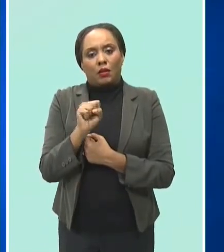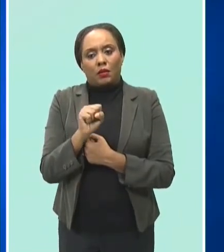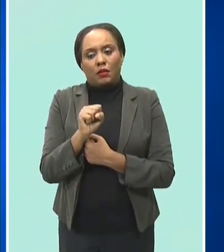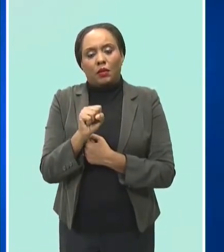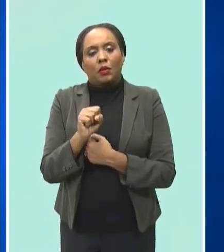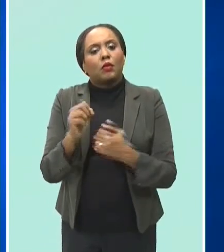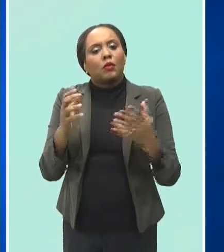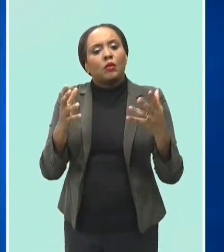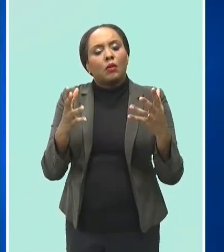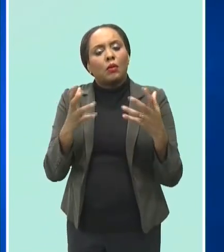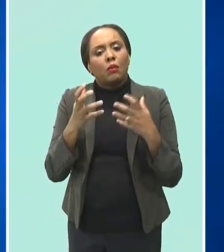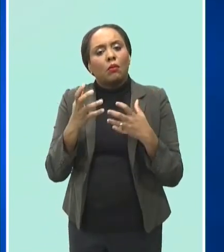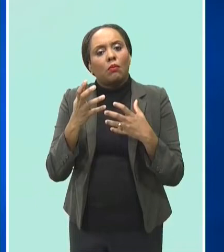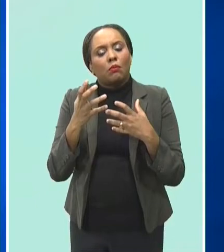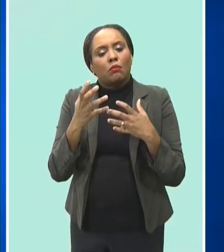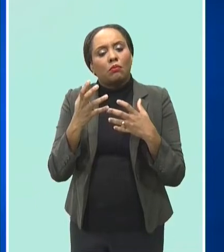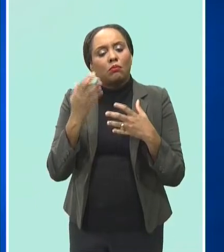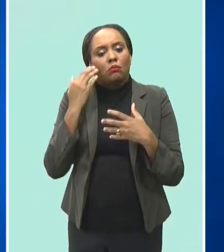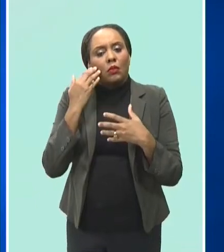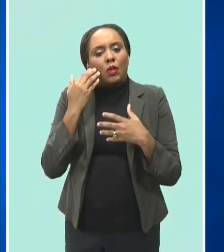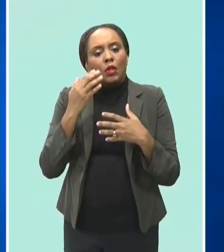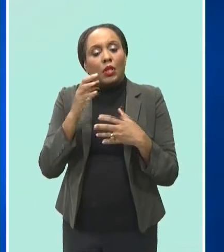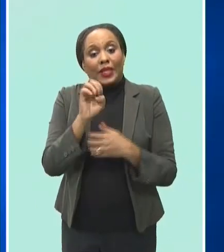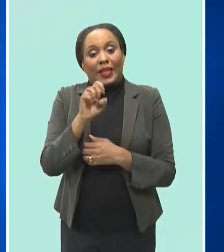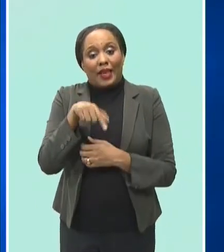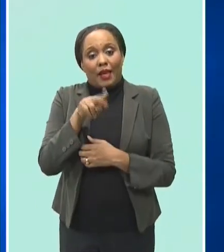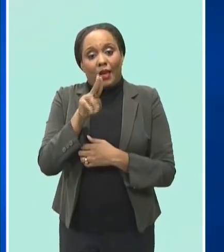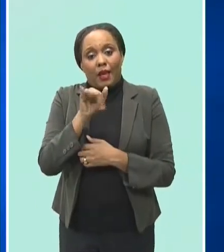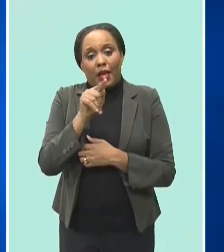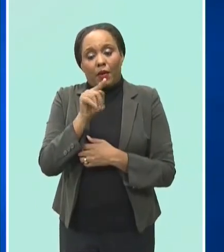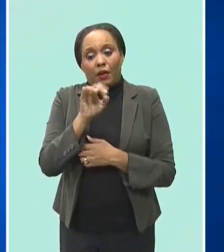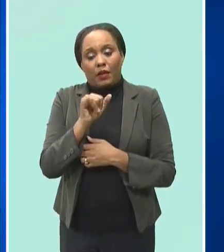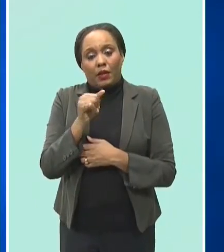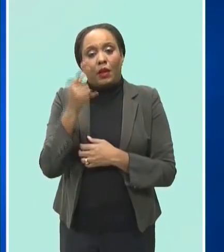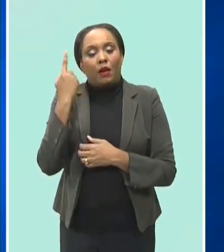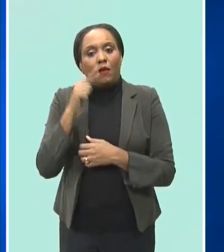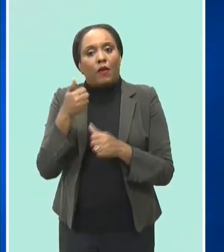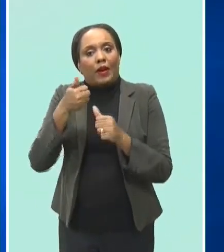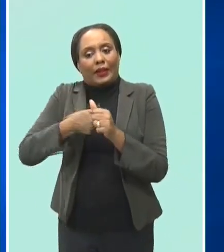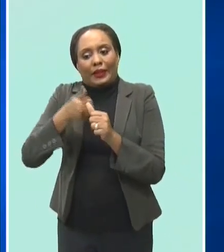dollarization, but with unfettered availability of the equity of each Argentine.